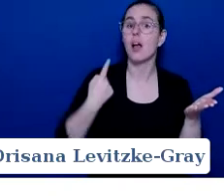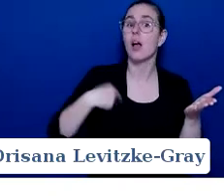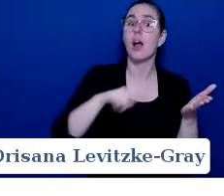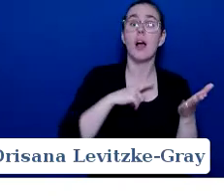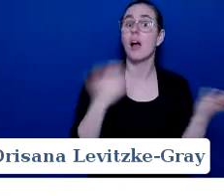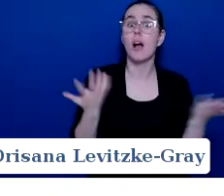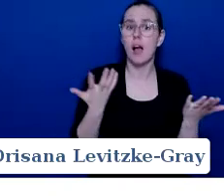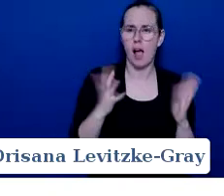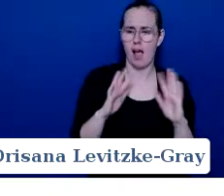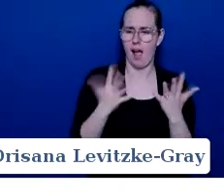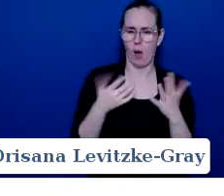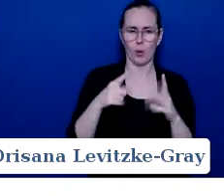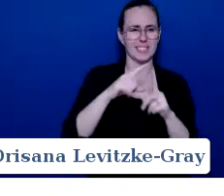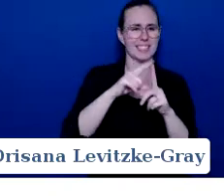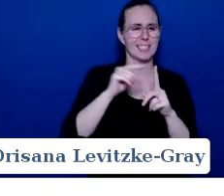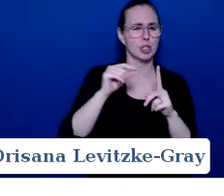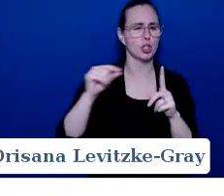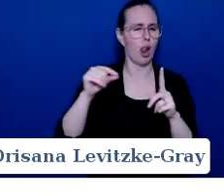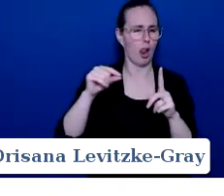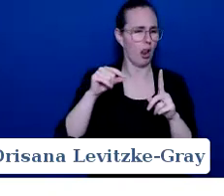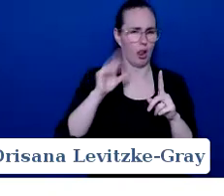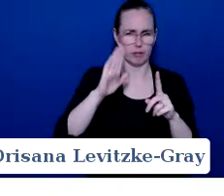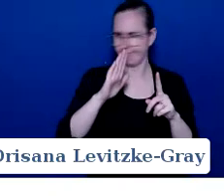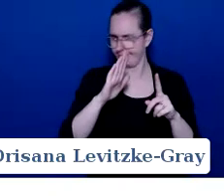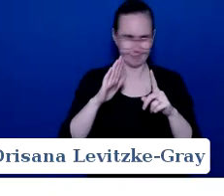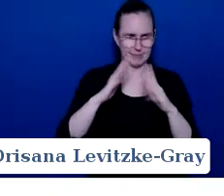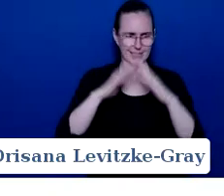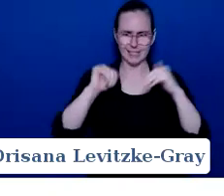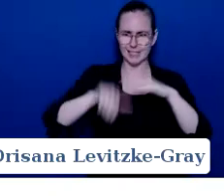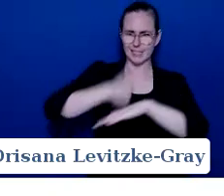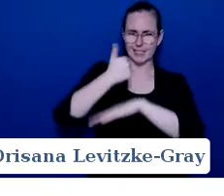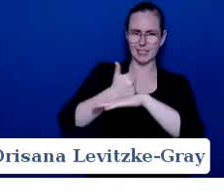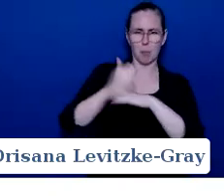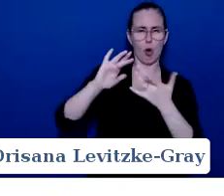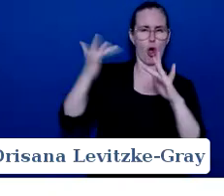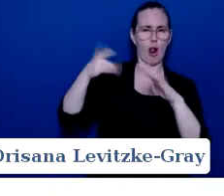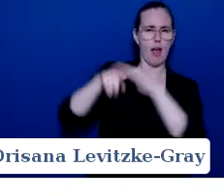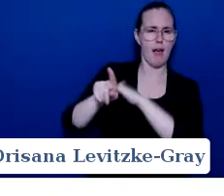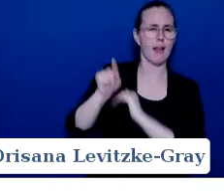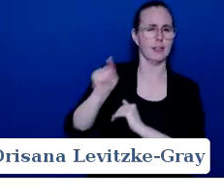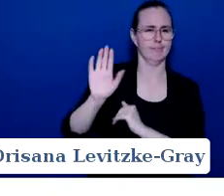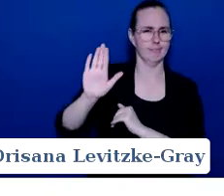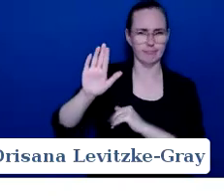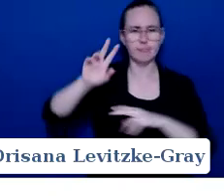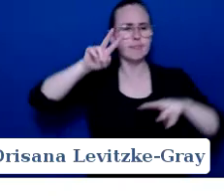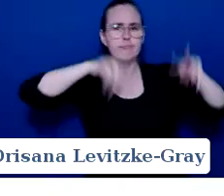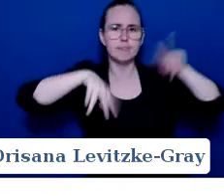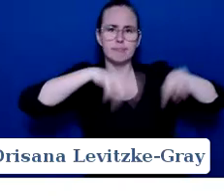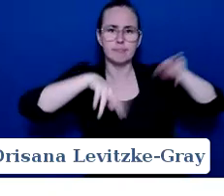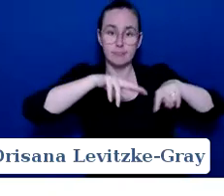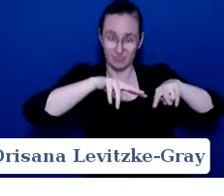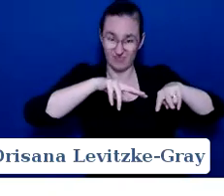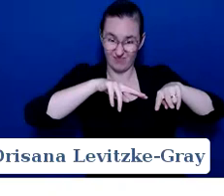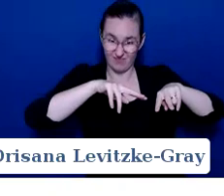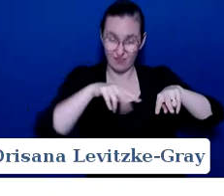the disability assessment is just the beginning of the reform in order to ensure availability of